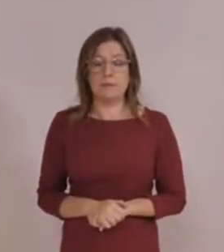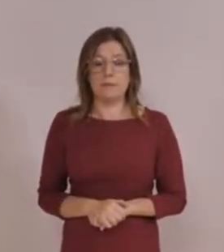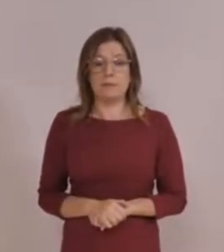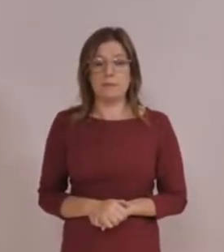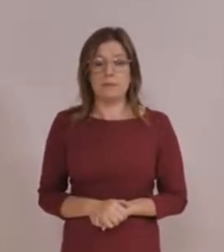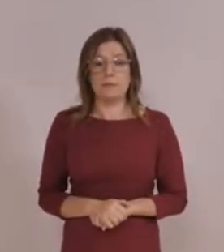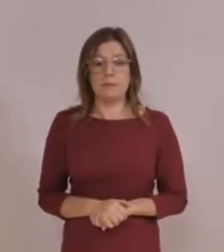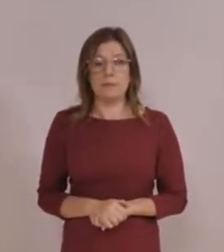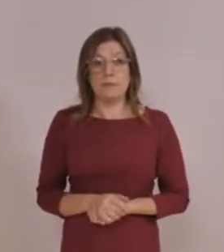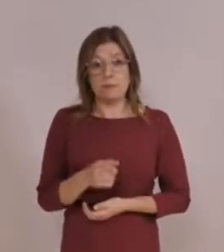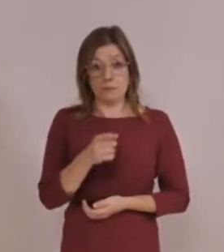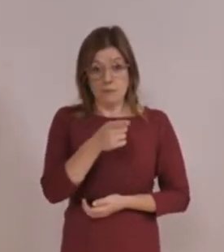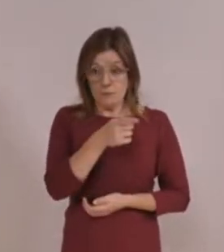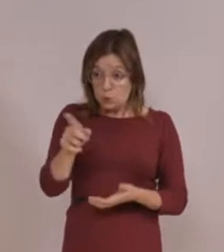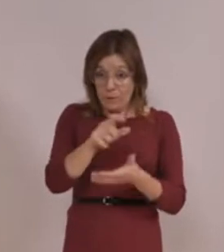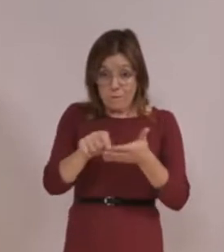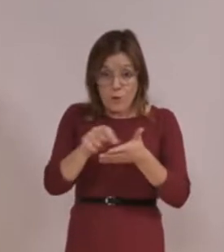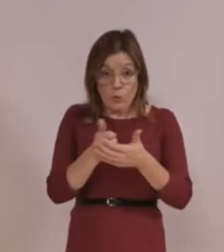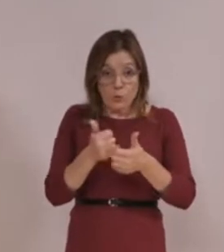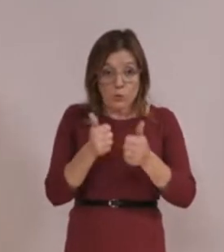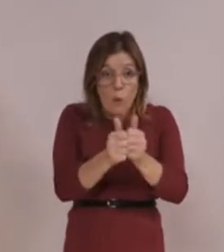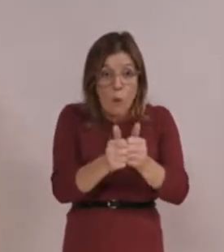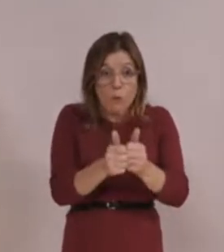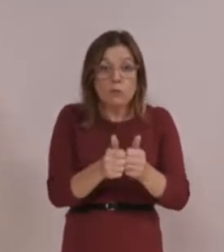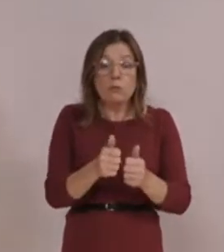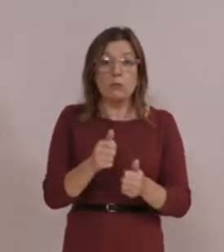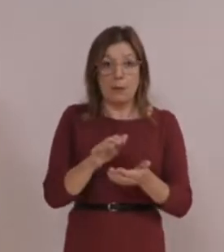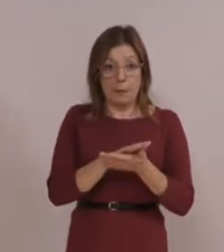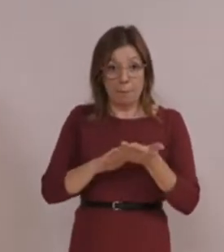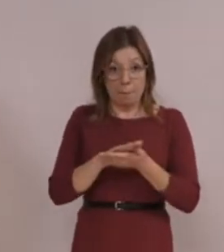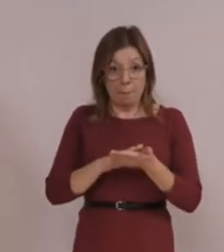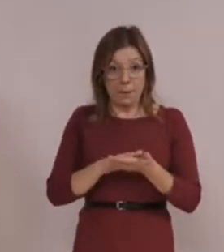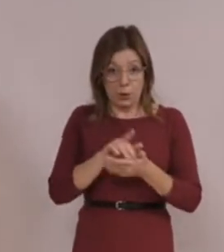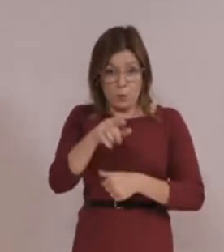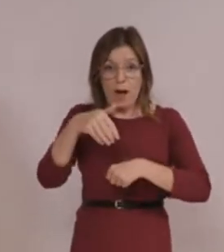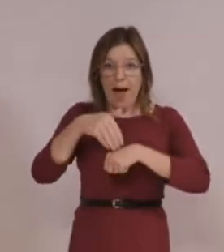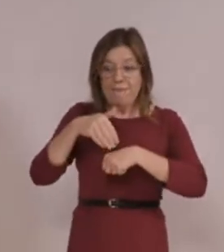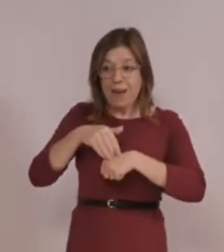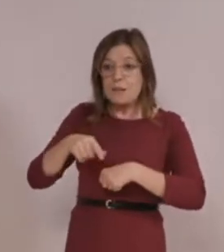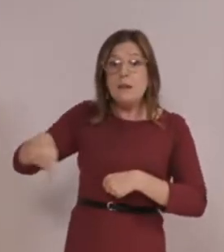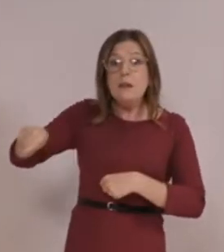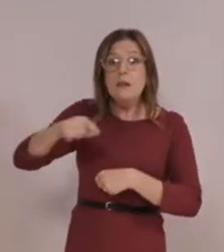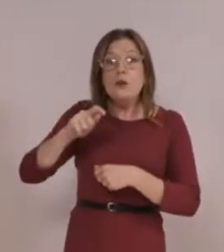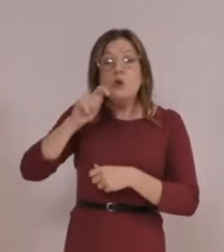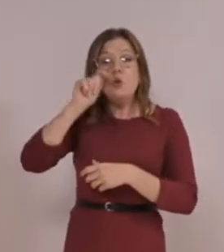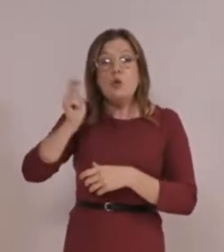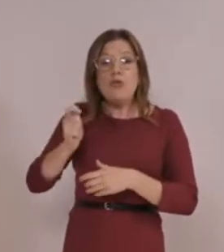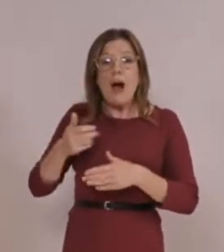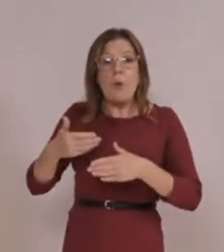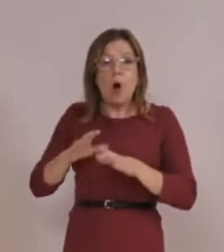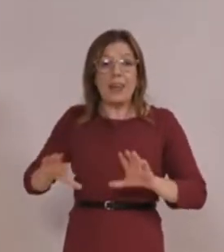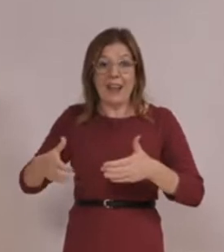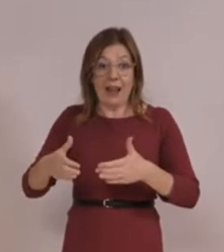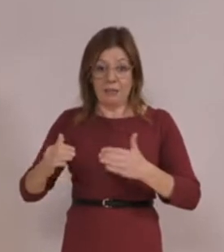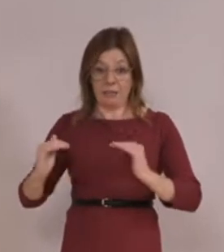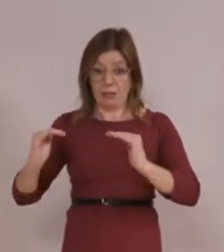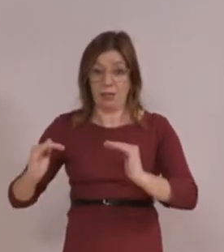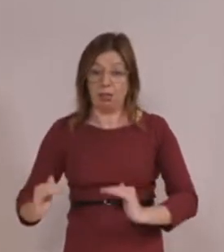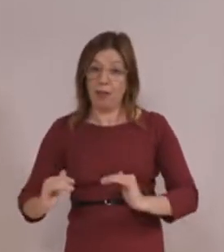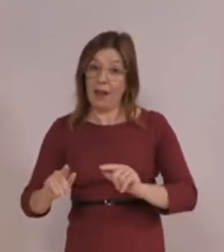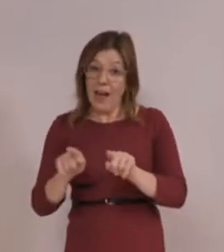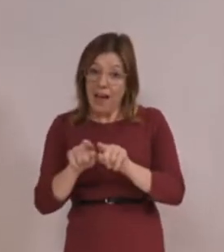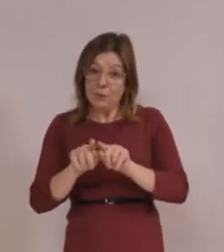And you will also be responsible of worsening the living conditions of the working class in this country and in the